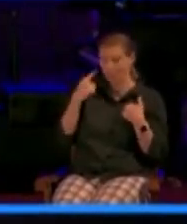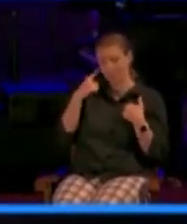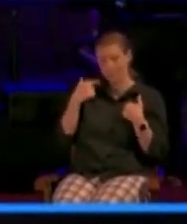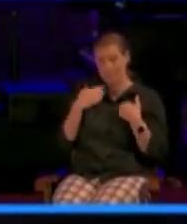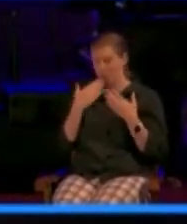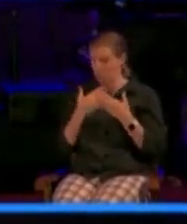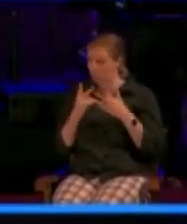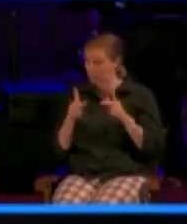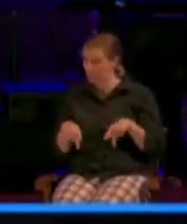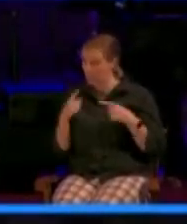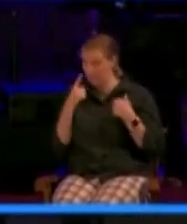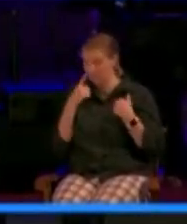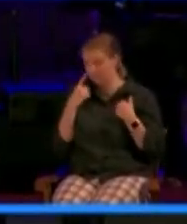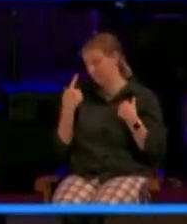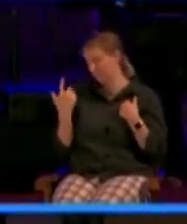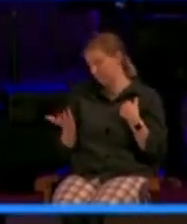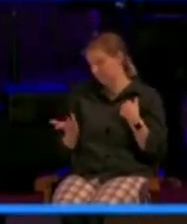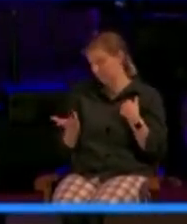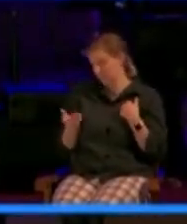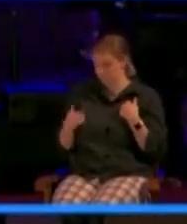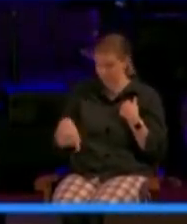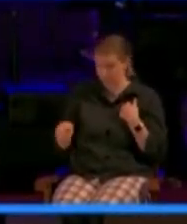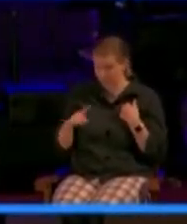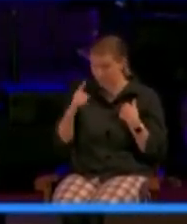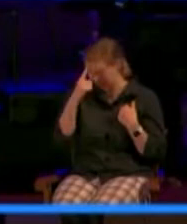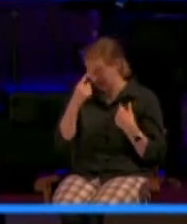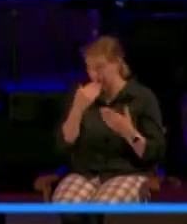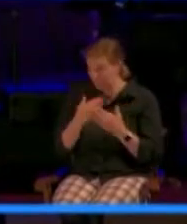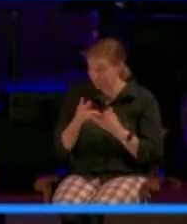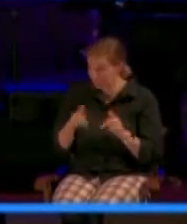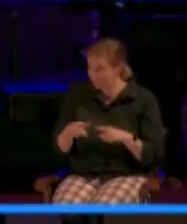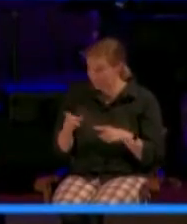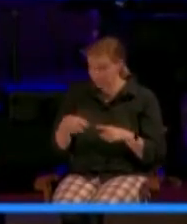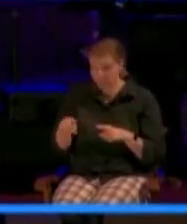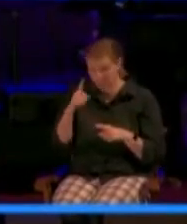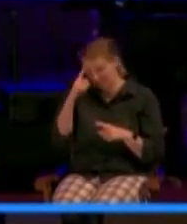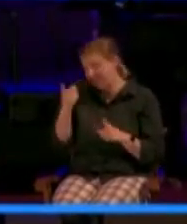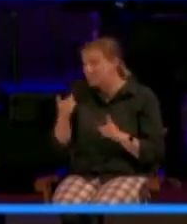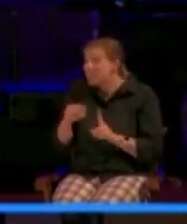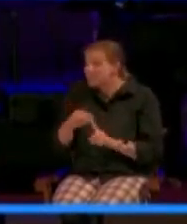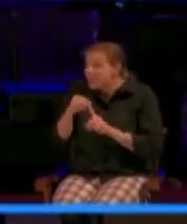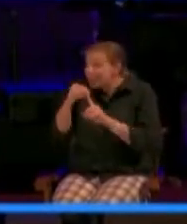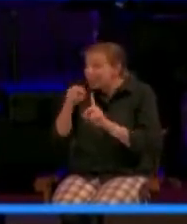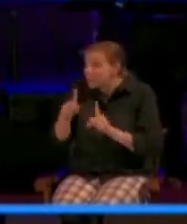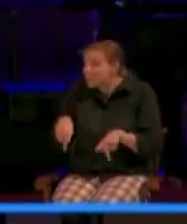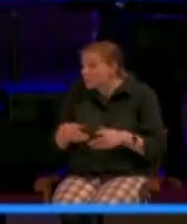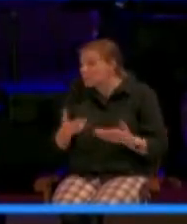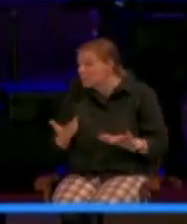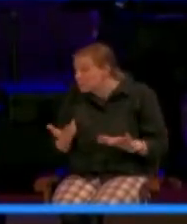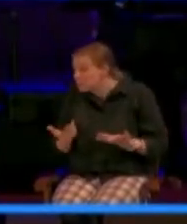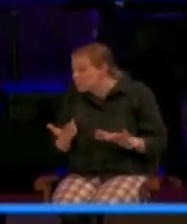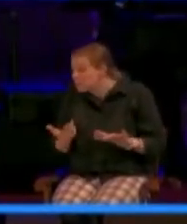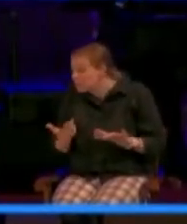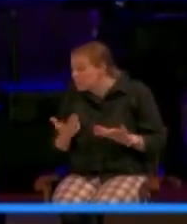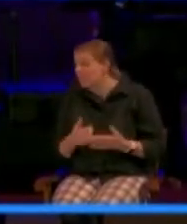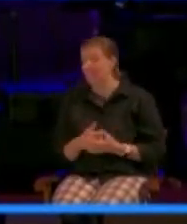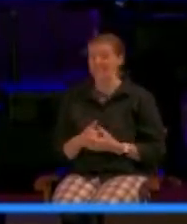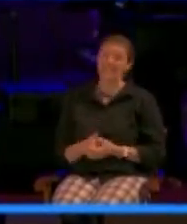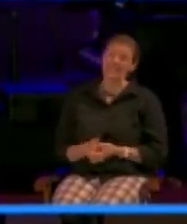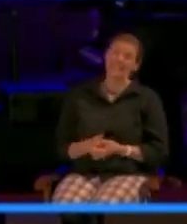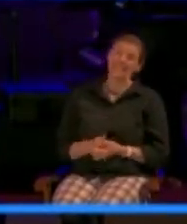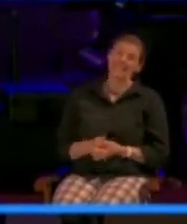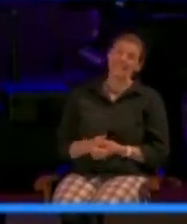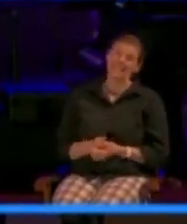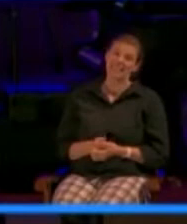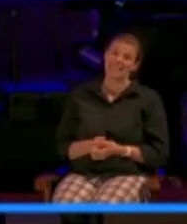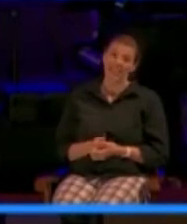us, we kind of think we're special, don't we? In fact, I hate to break the news to you, you think you're